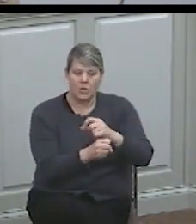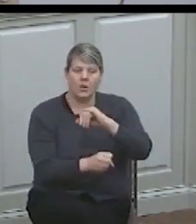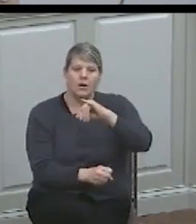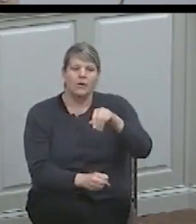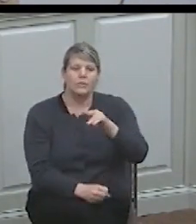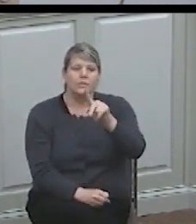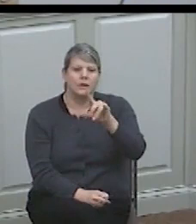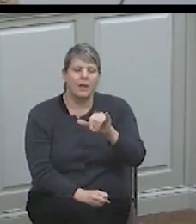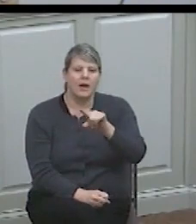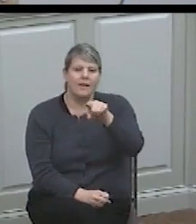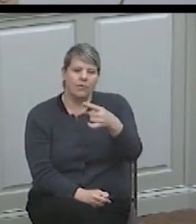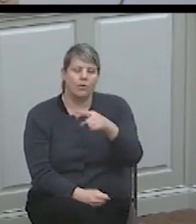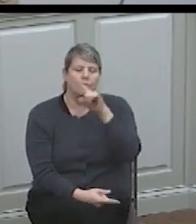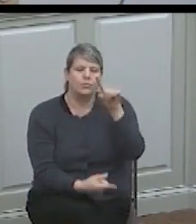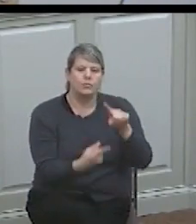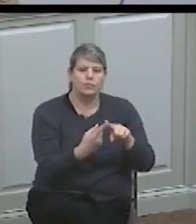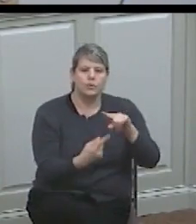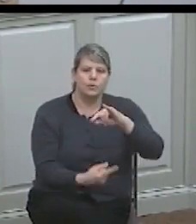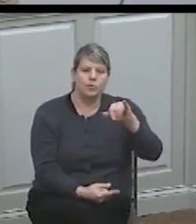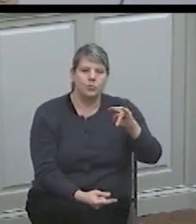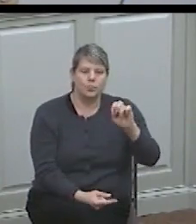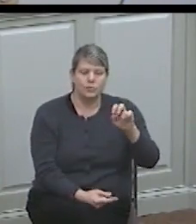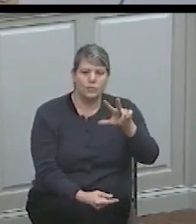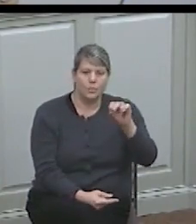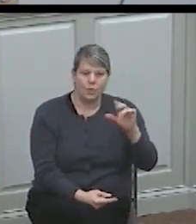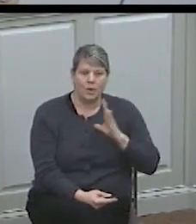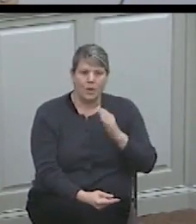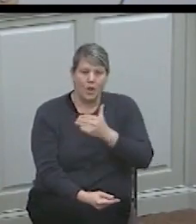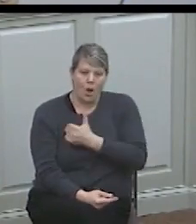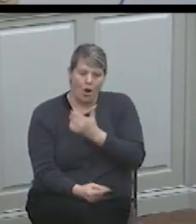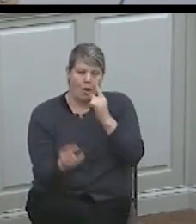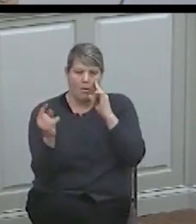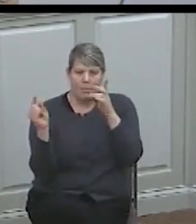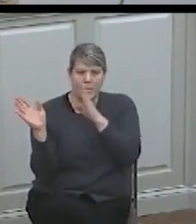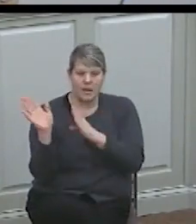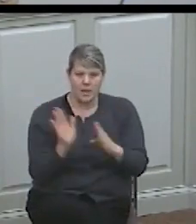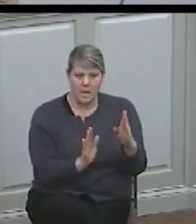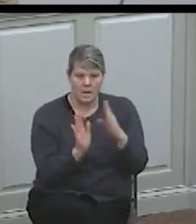through June 30th that we operate, our guiding philosophy has been to